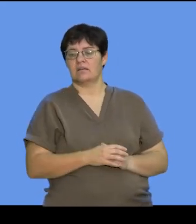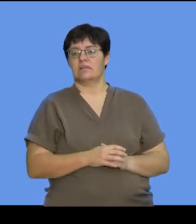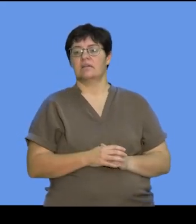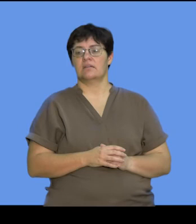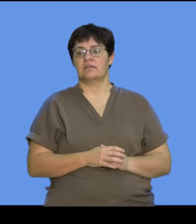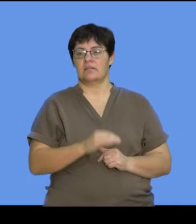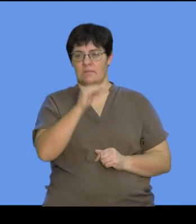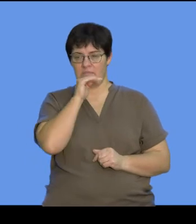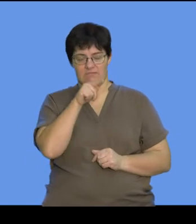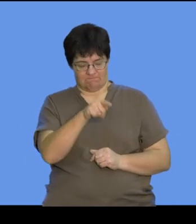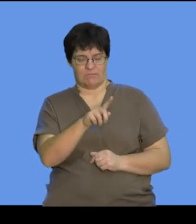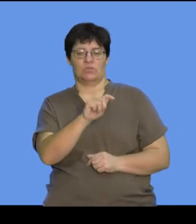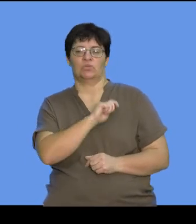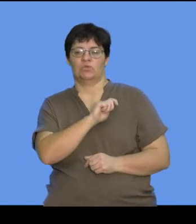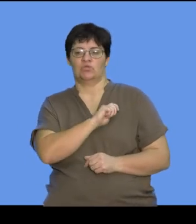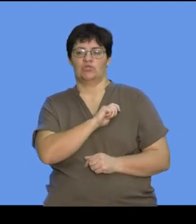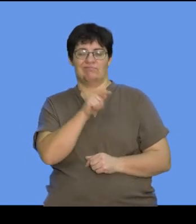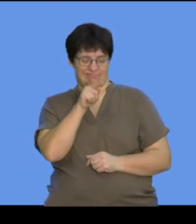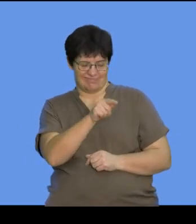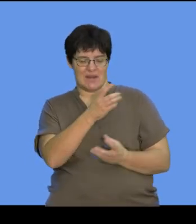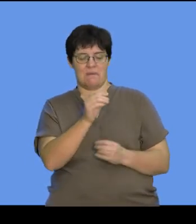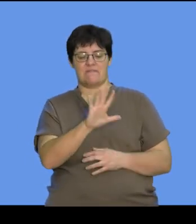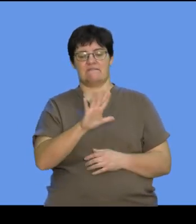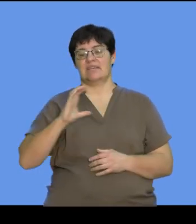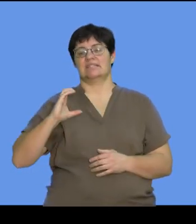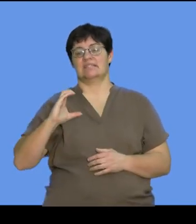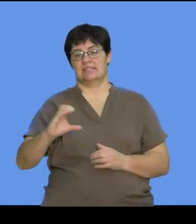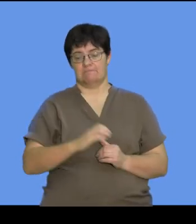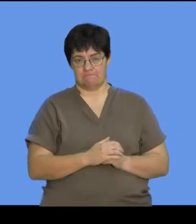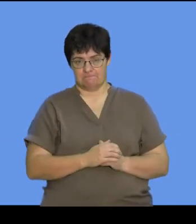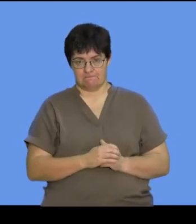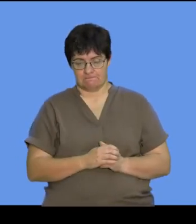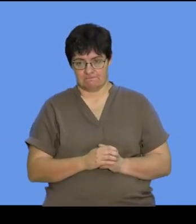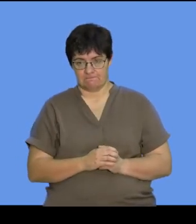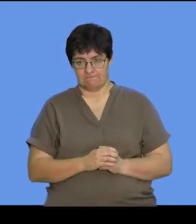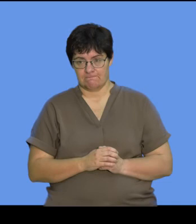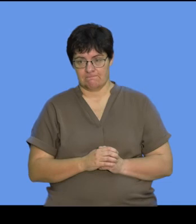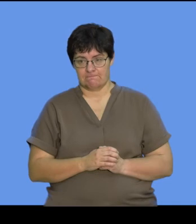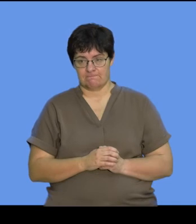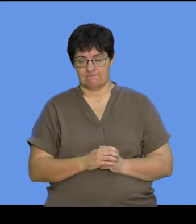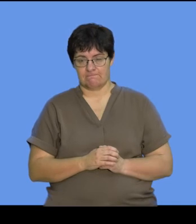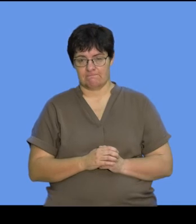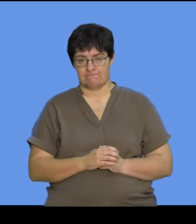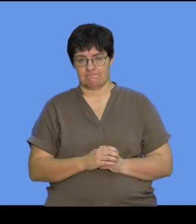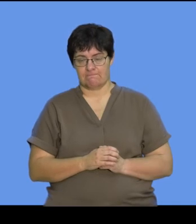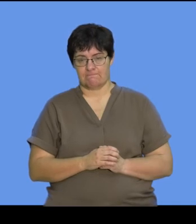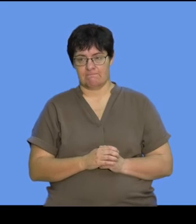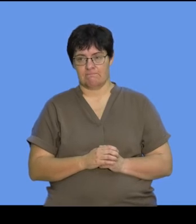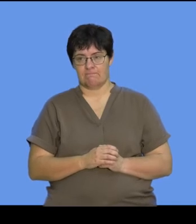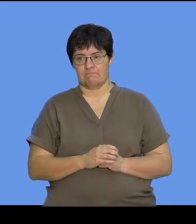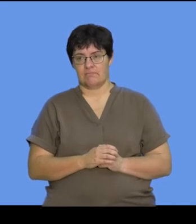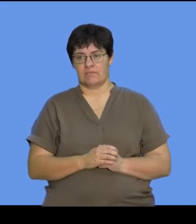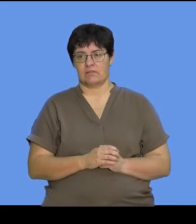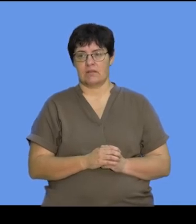number 5, we would know, and I can infer that number 5 has to be a cytosine base. So we look